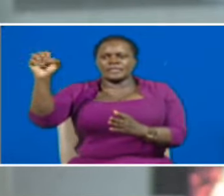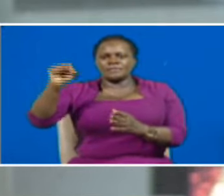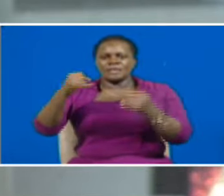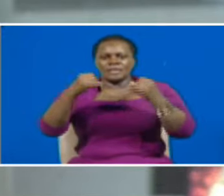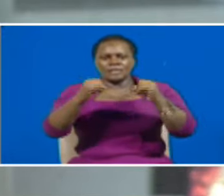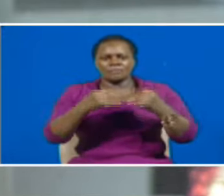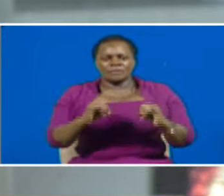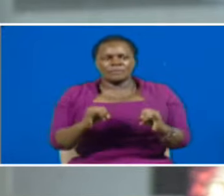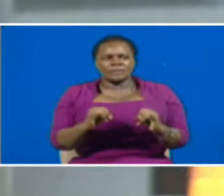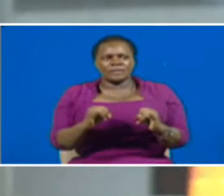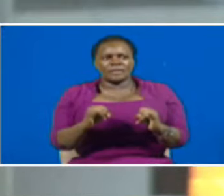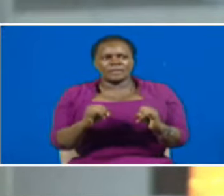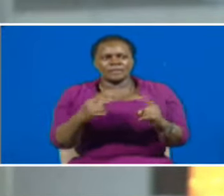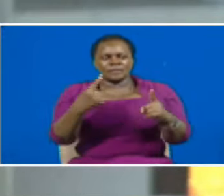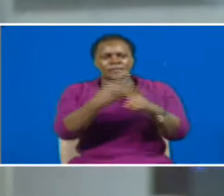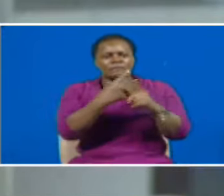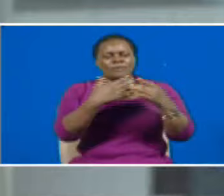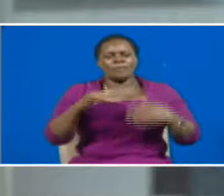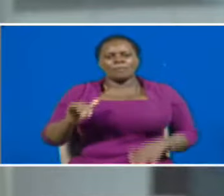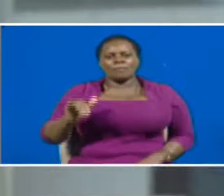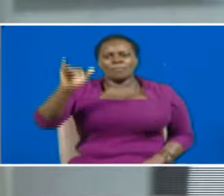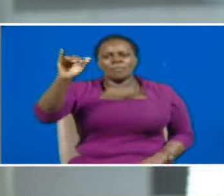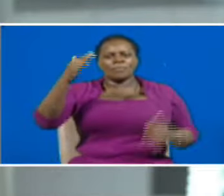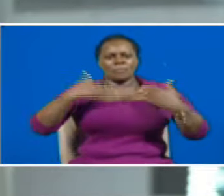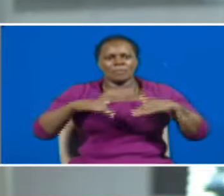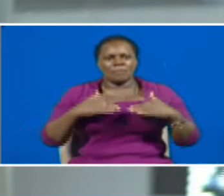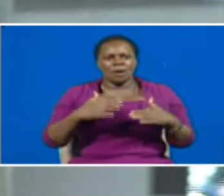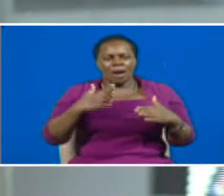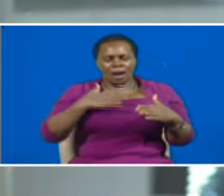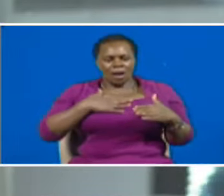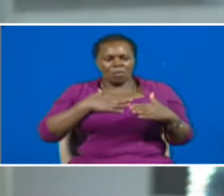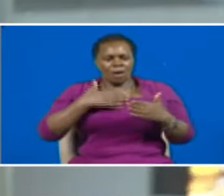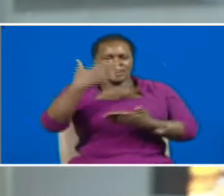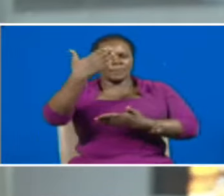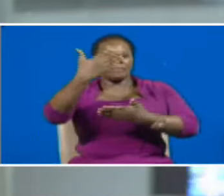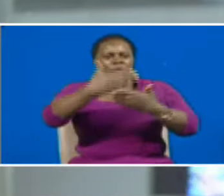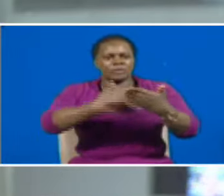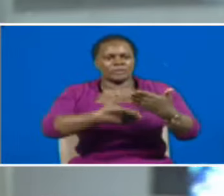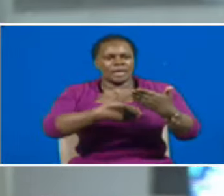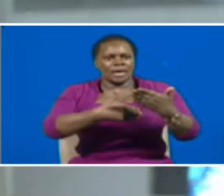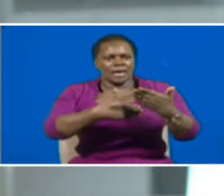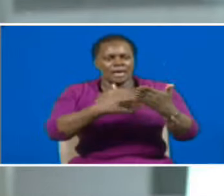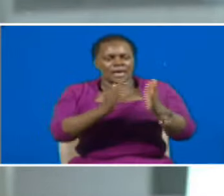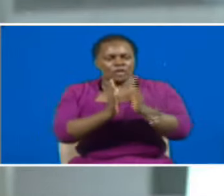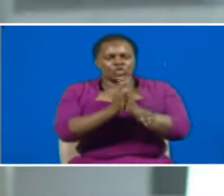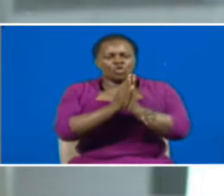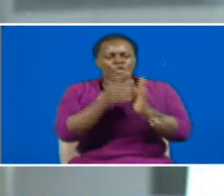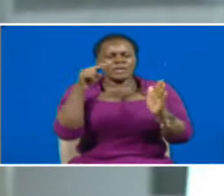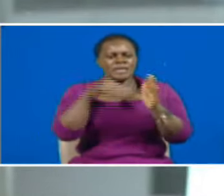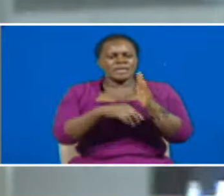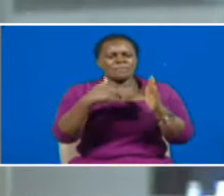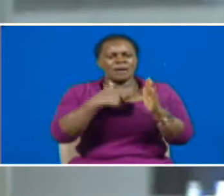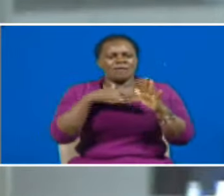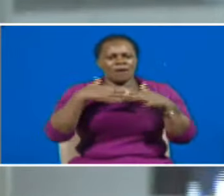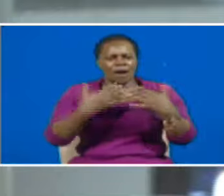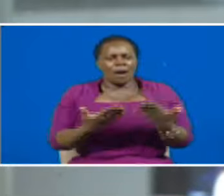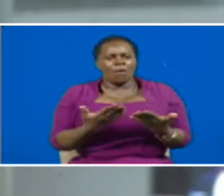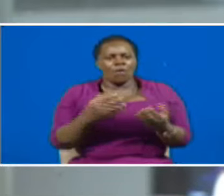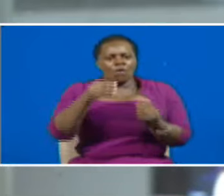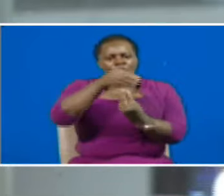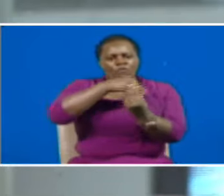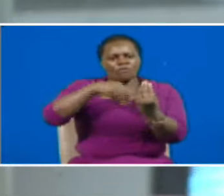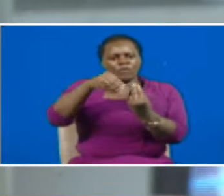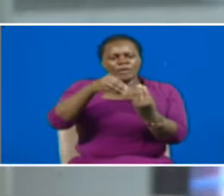by aggregators and exporters. Our reporter, Vera Mora, has details on how the avocado business